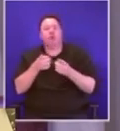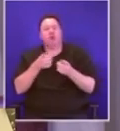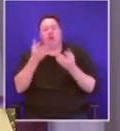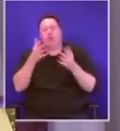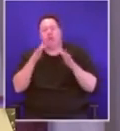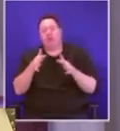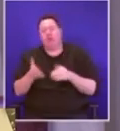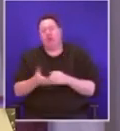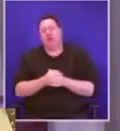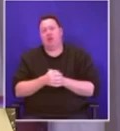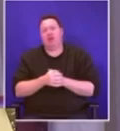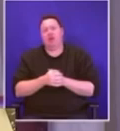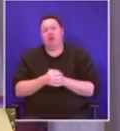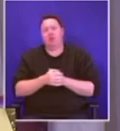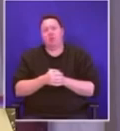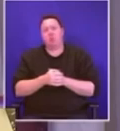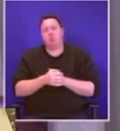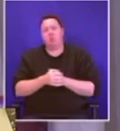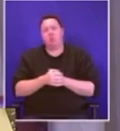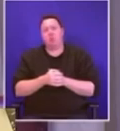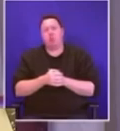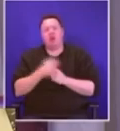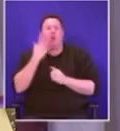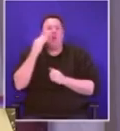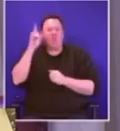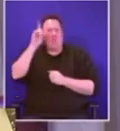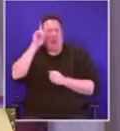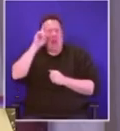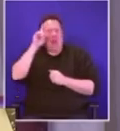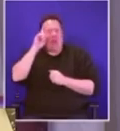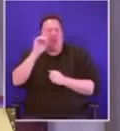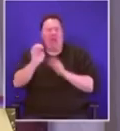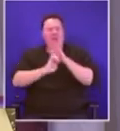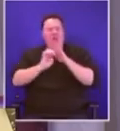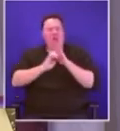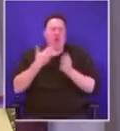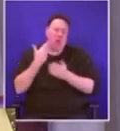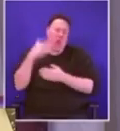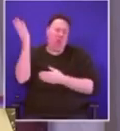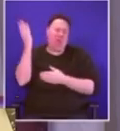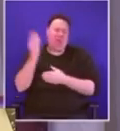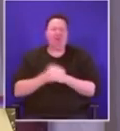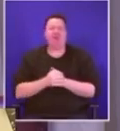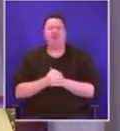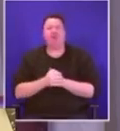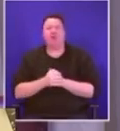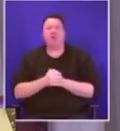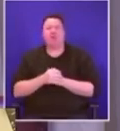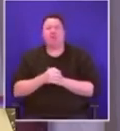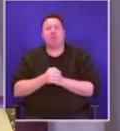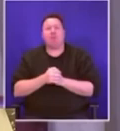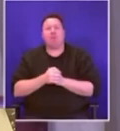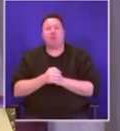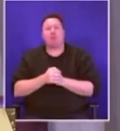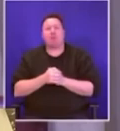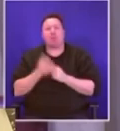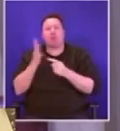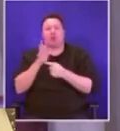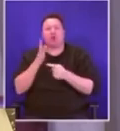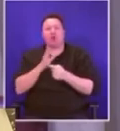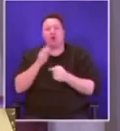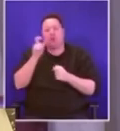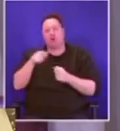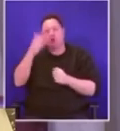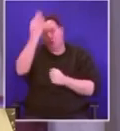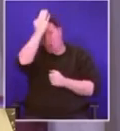immigration is only condemned when it's black. We can only draw a conclusion from an Uber driver here